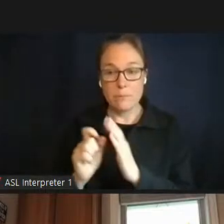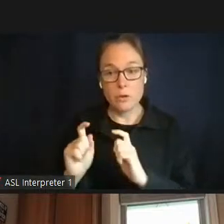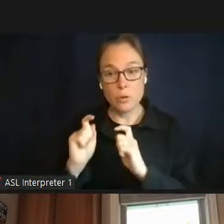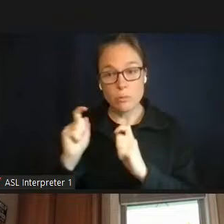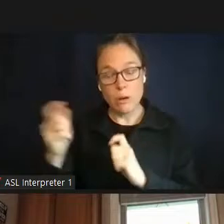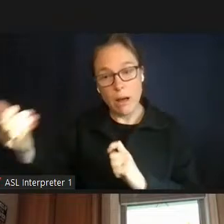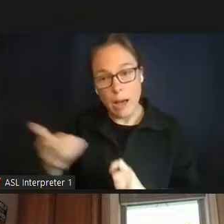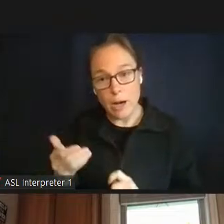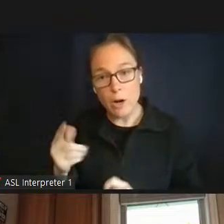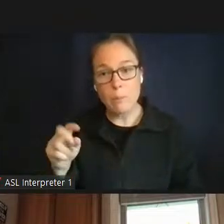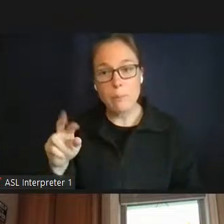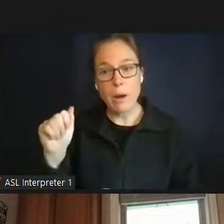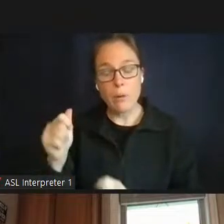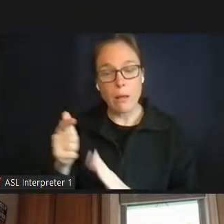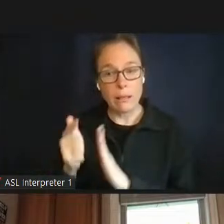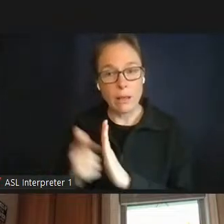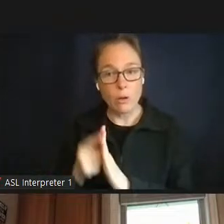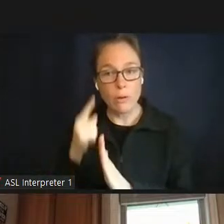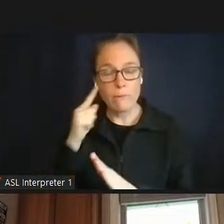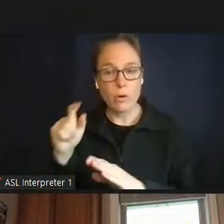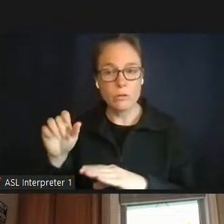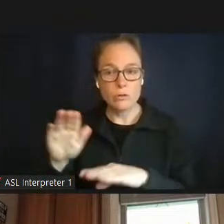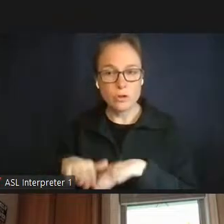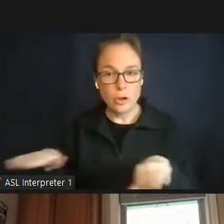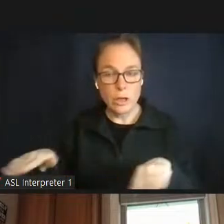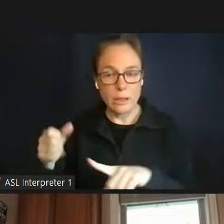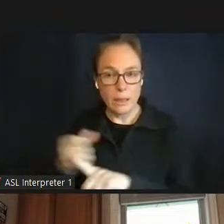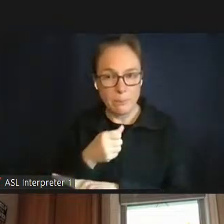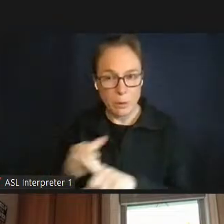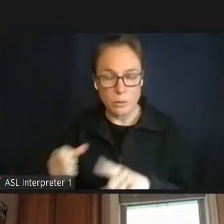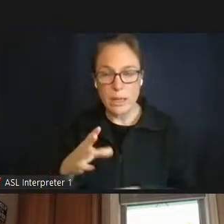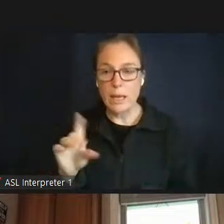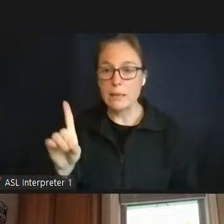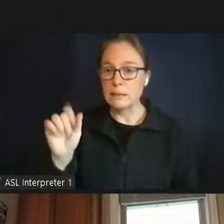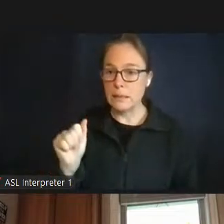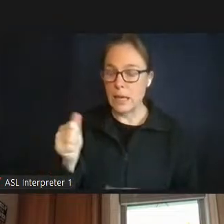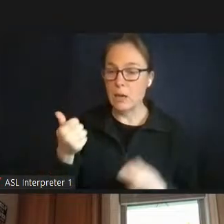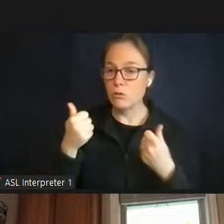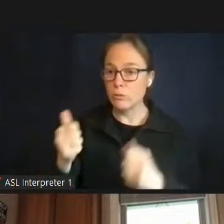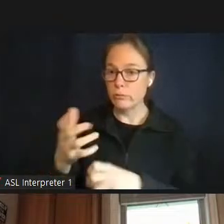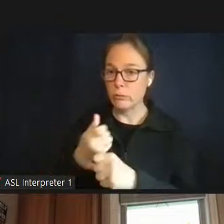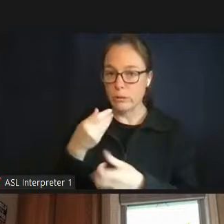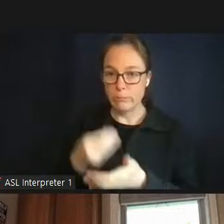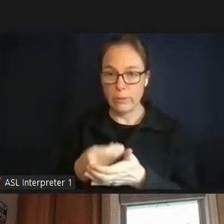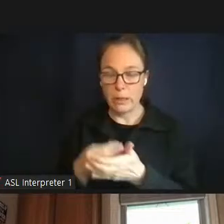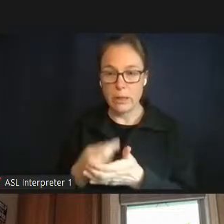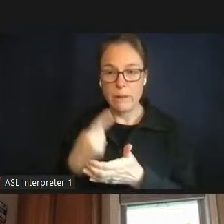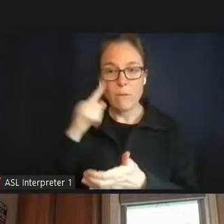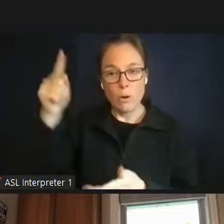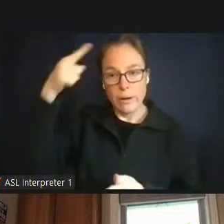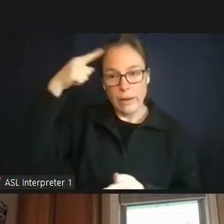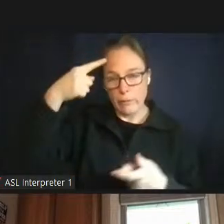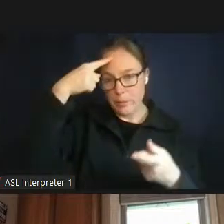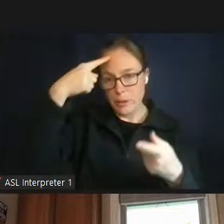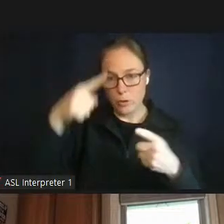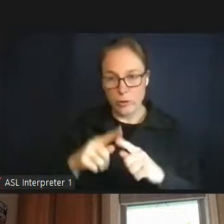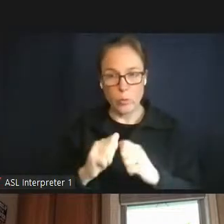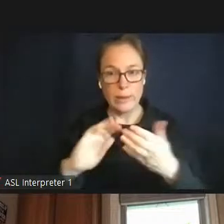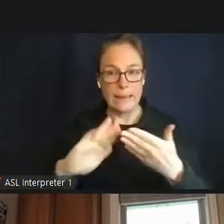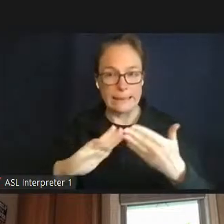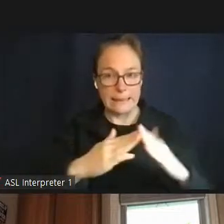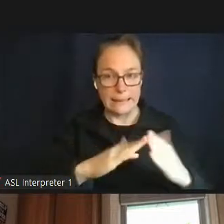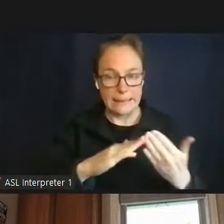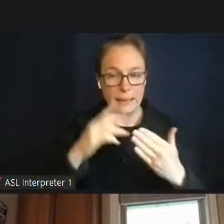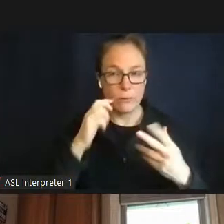child abuse unit. And the DA's office led an effort to obtain funding through an intergovernmental agreement with the cities for a position